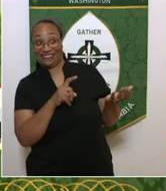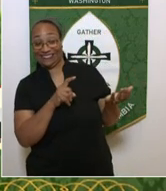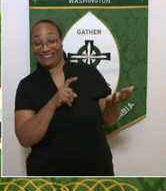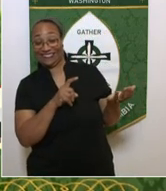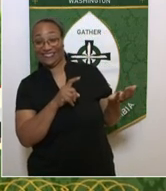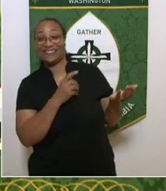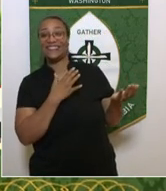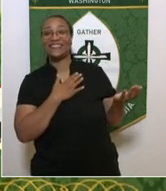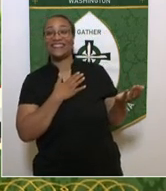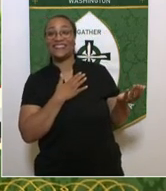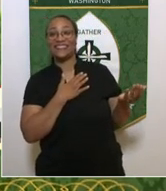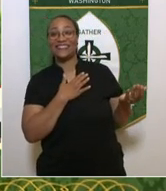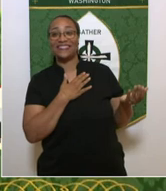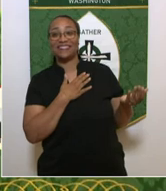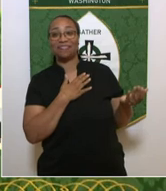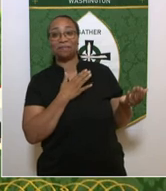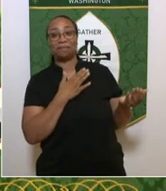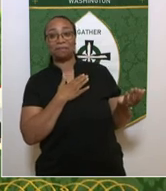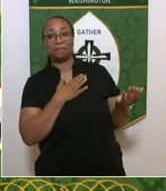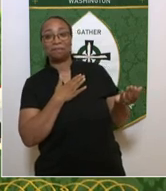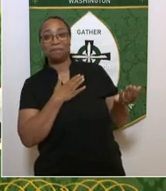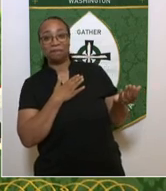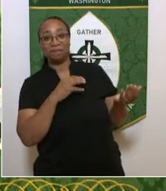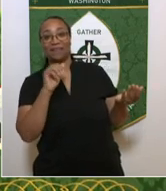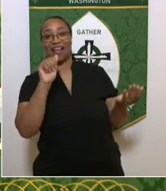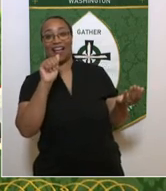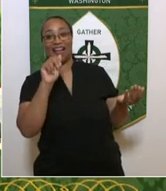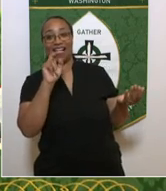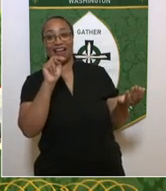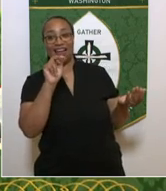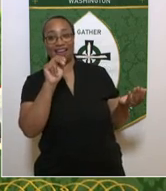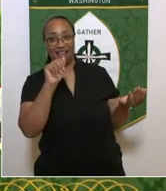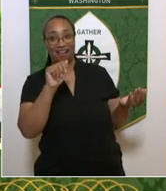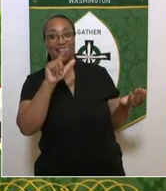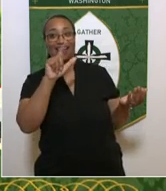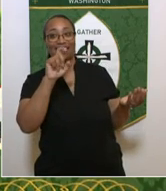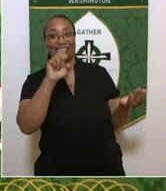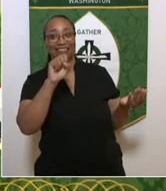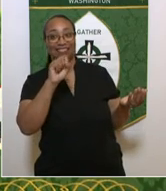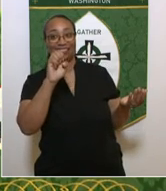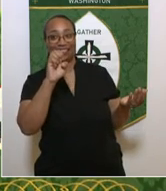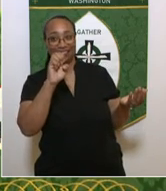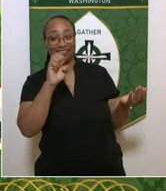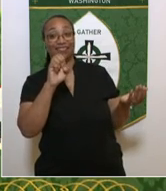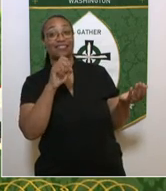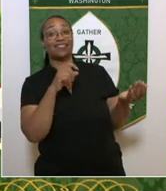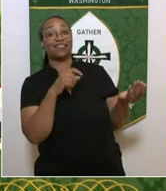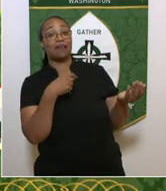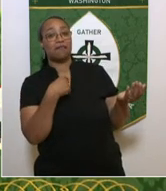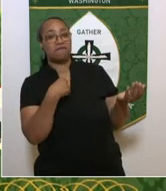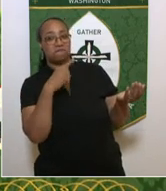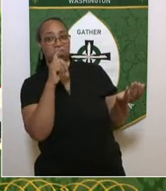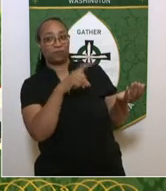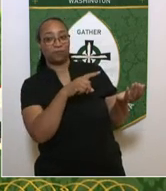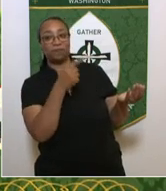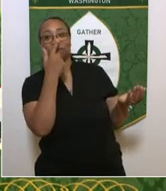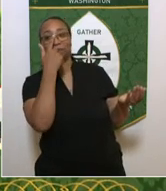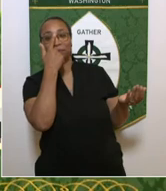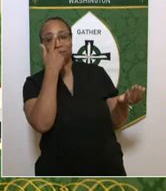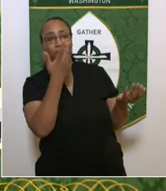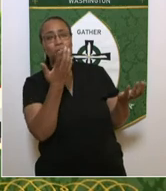My name is Annalise, and my question is, what accomplishment as mayor are you most proud of? Ooh, what